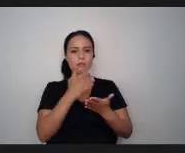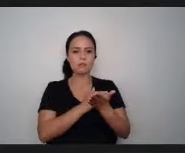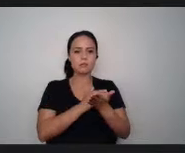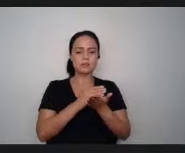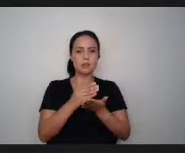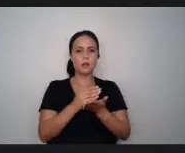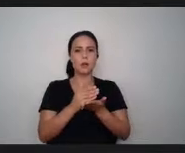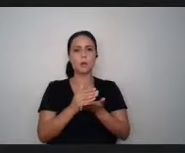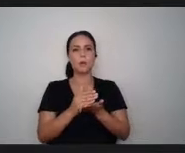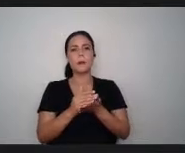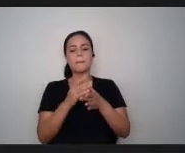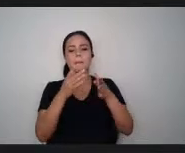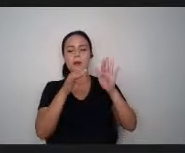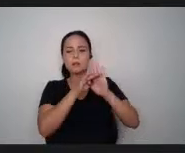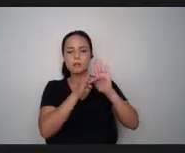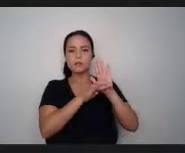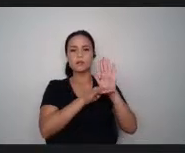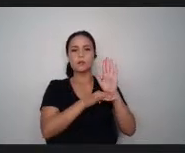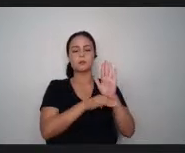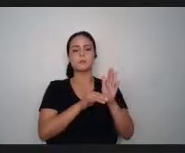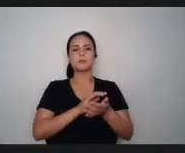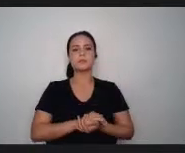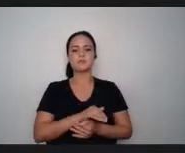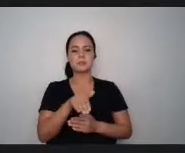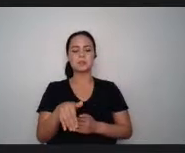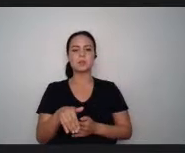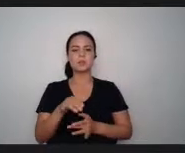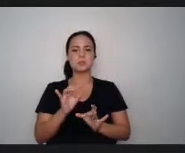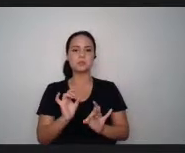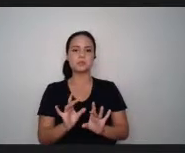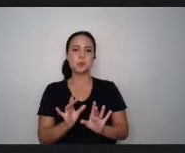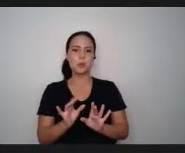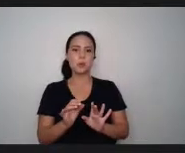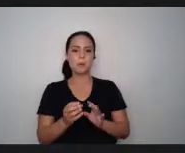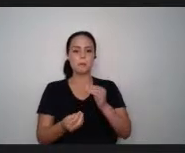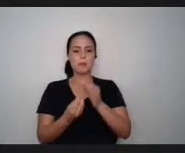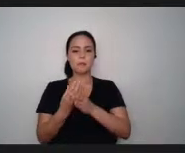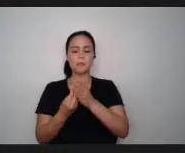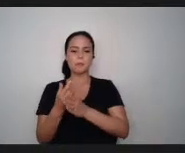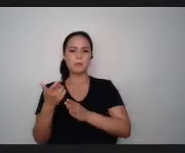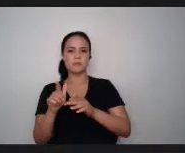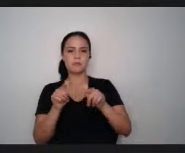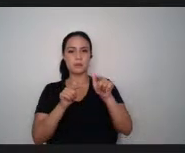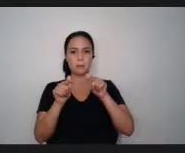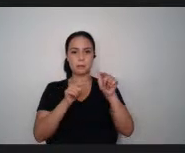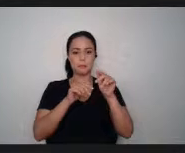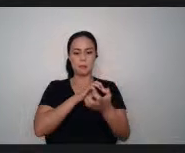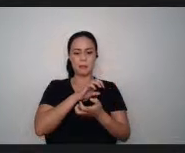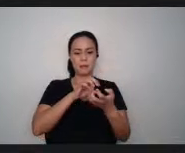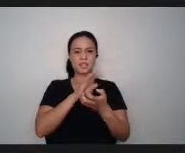that initial idea of that the platforms would only